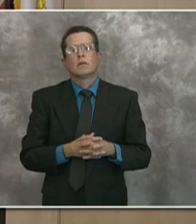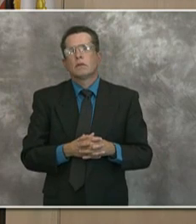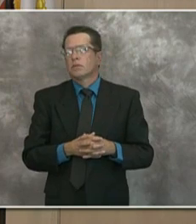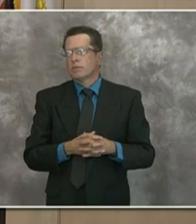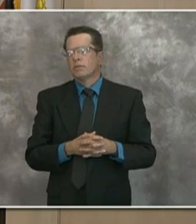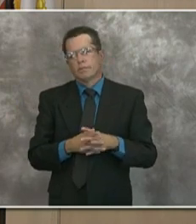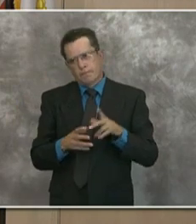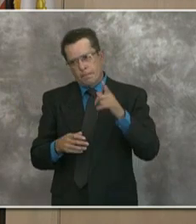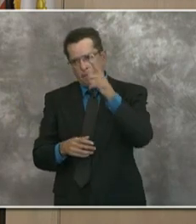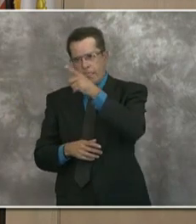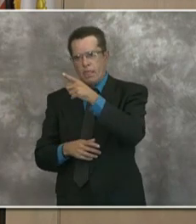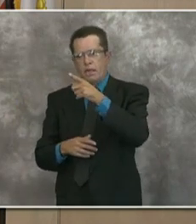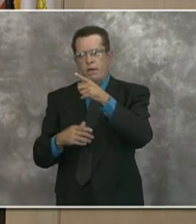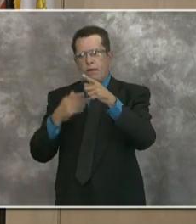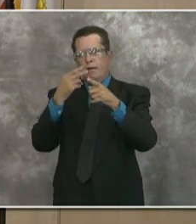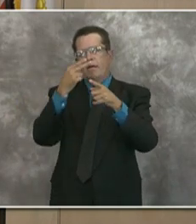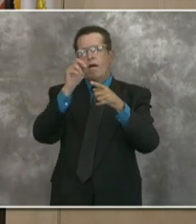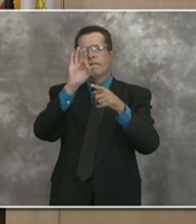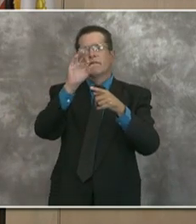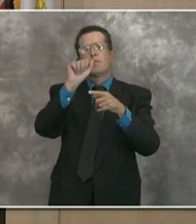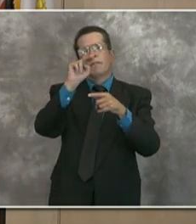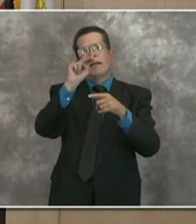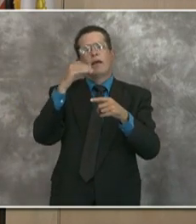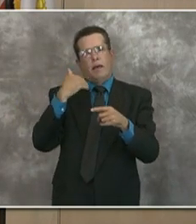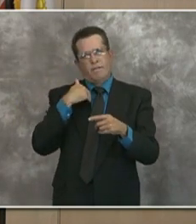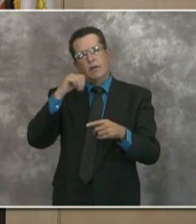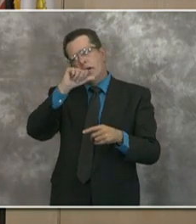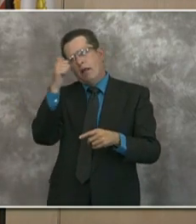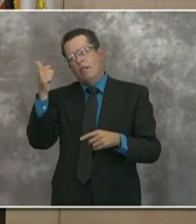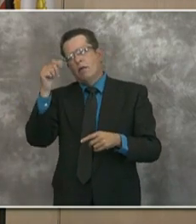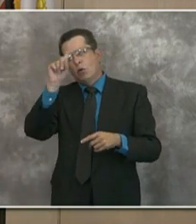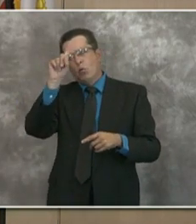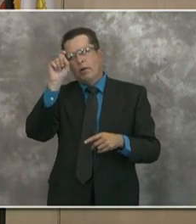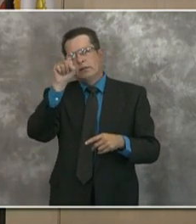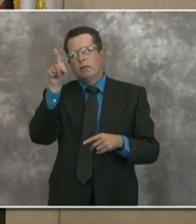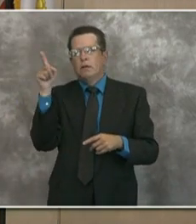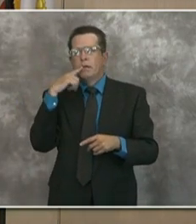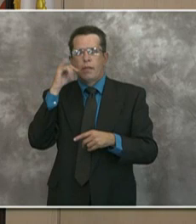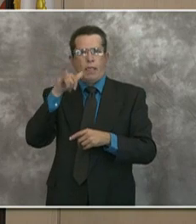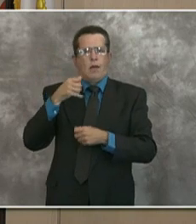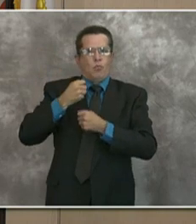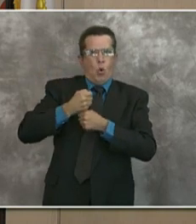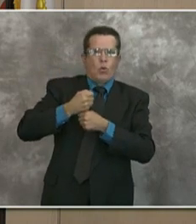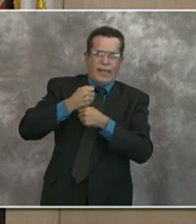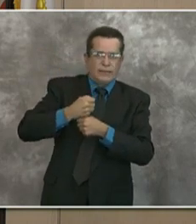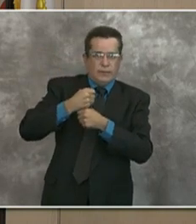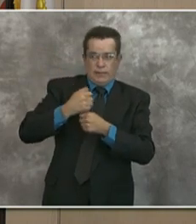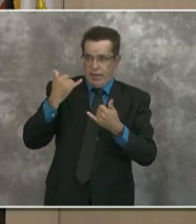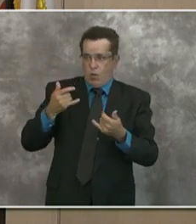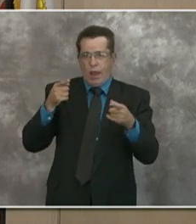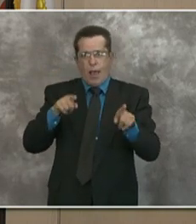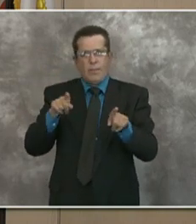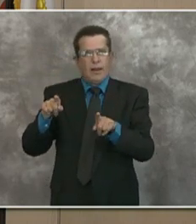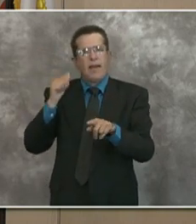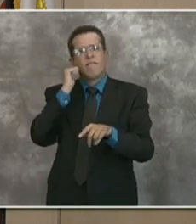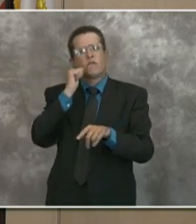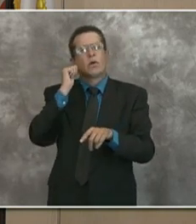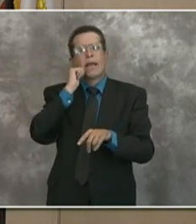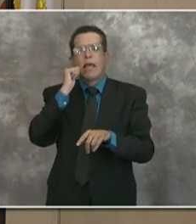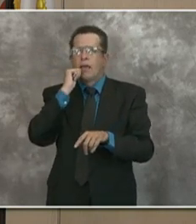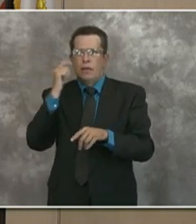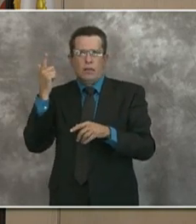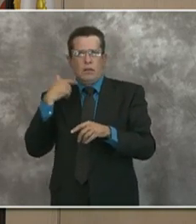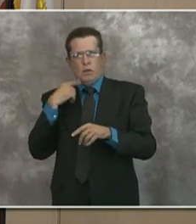And then I actually have one other quick one. I'm sorry. As protests and large gatherings are becoming like a daily occurrence here and across the country, do you have any idea of how that affects